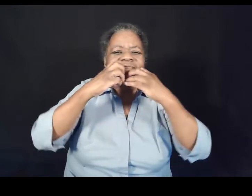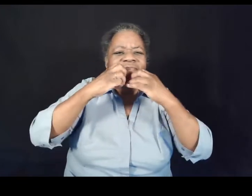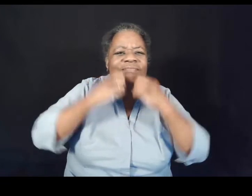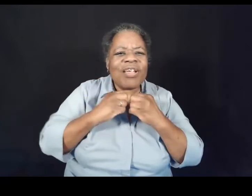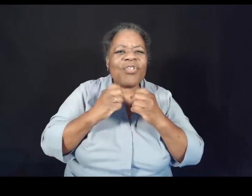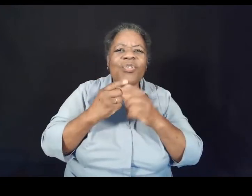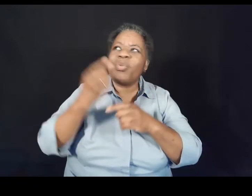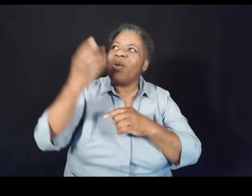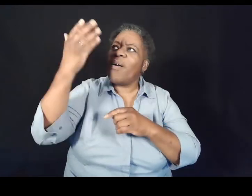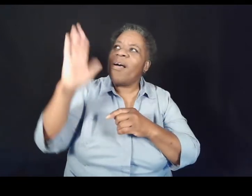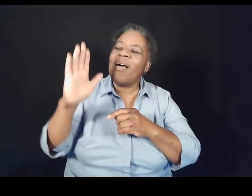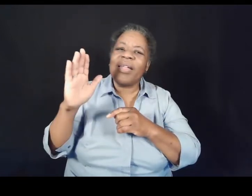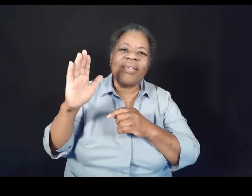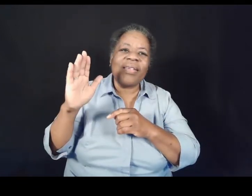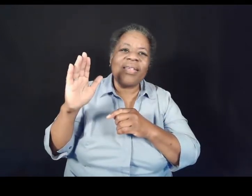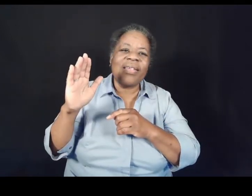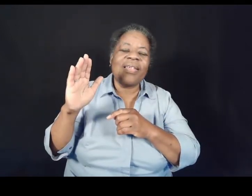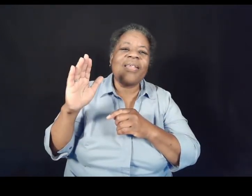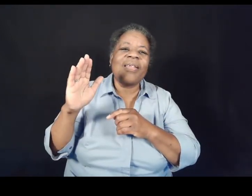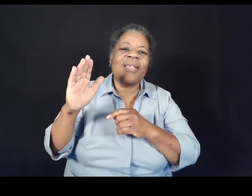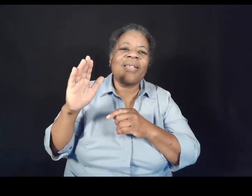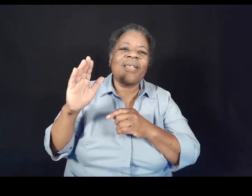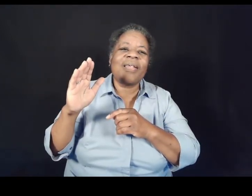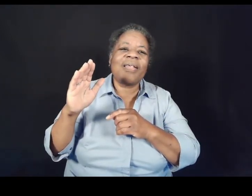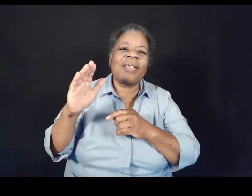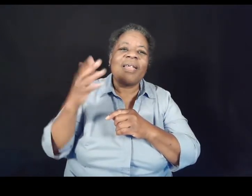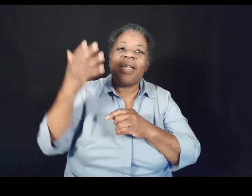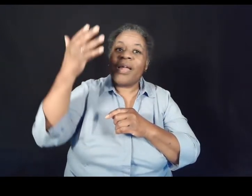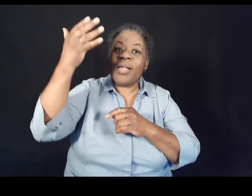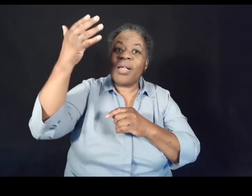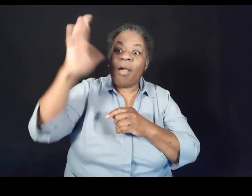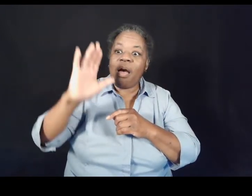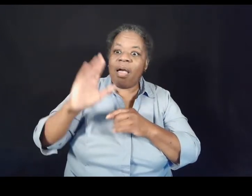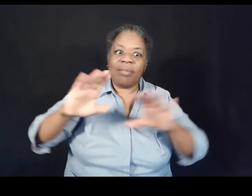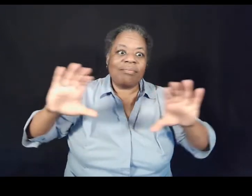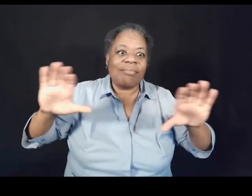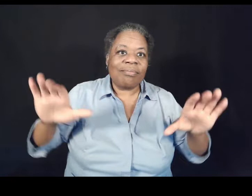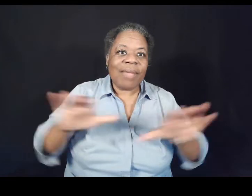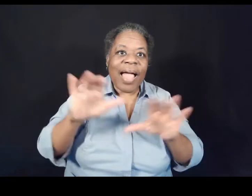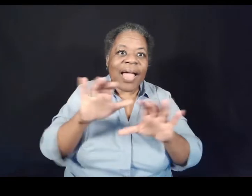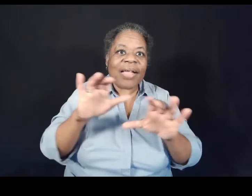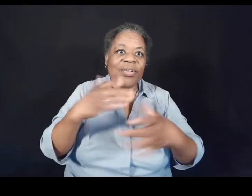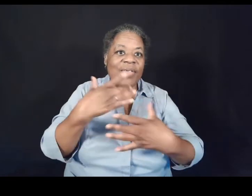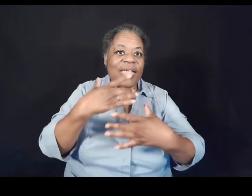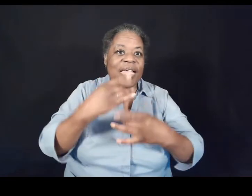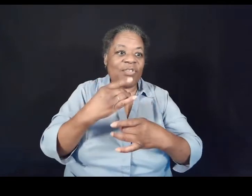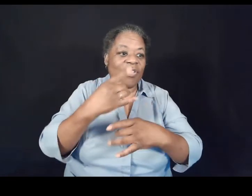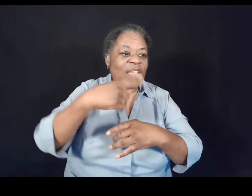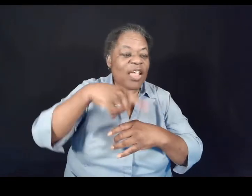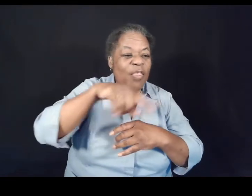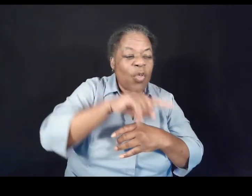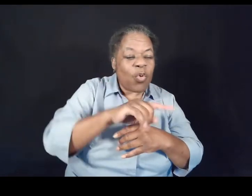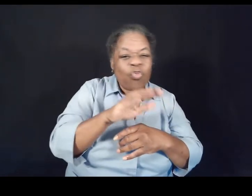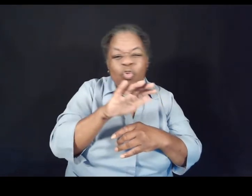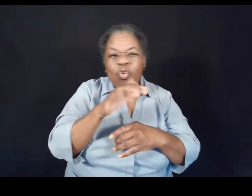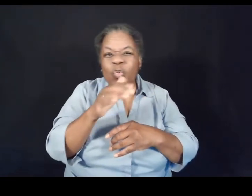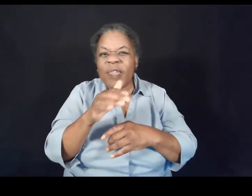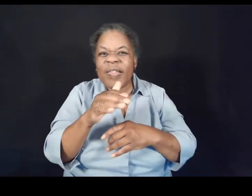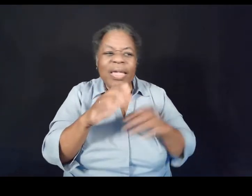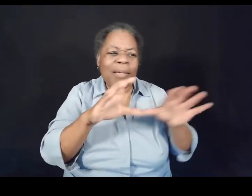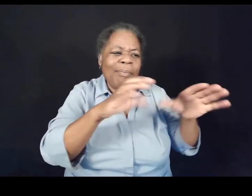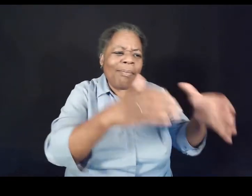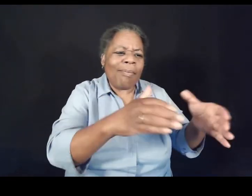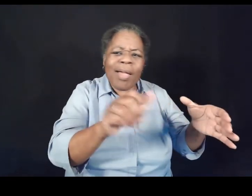So much so, James tells us, that God takes an active interest in those who seem not to matter as much as other